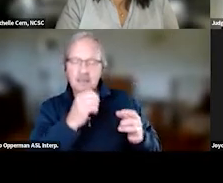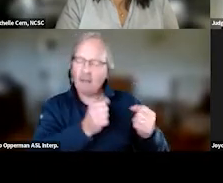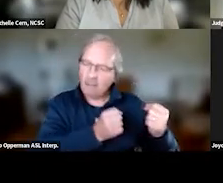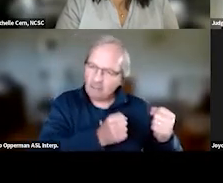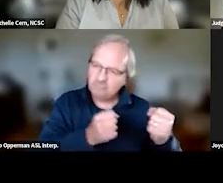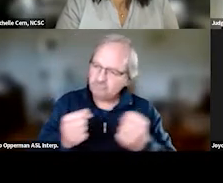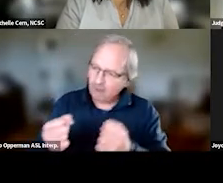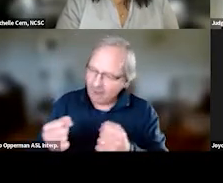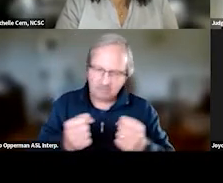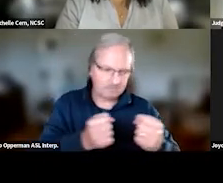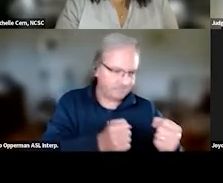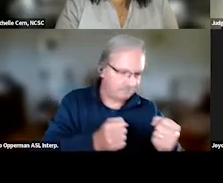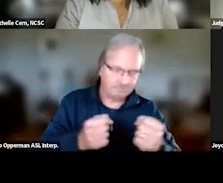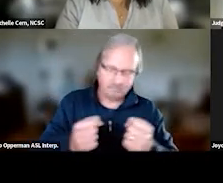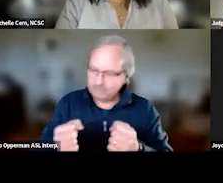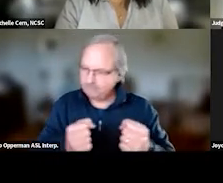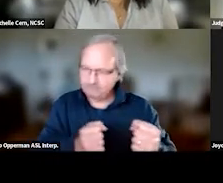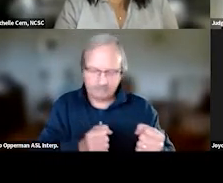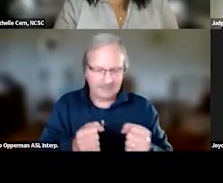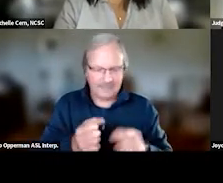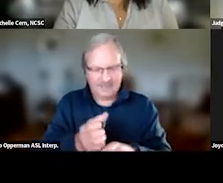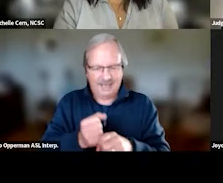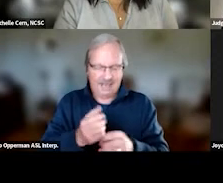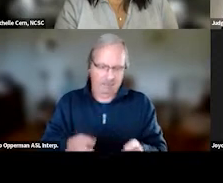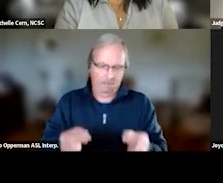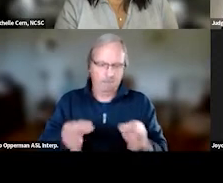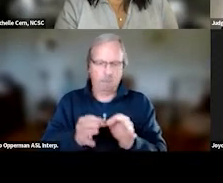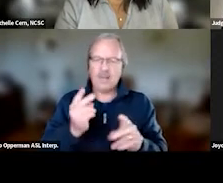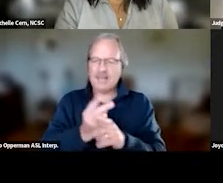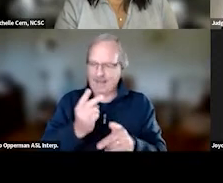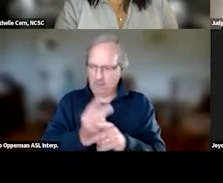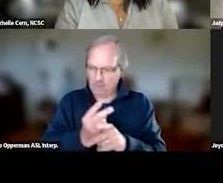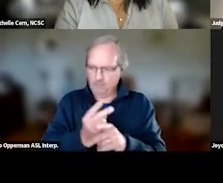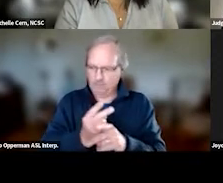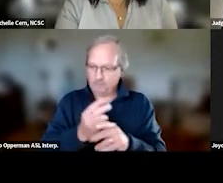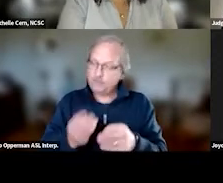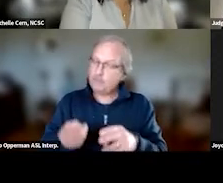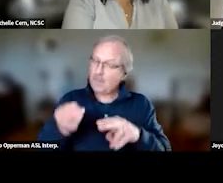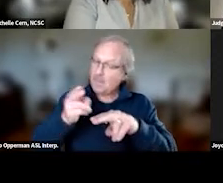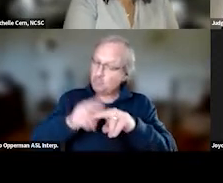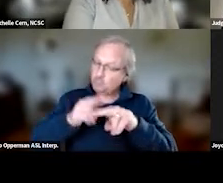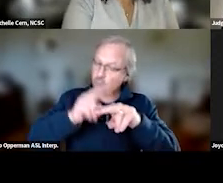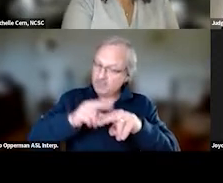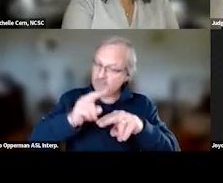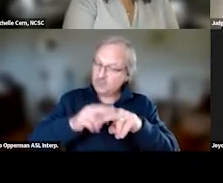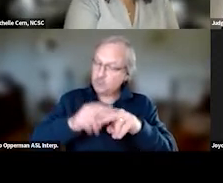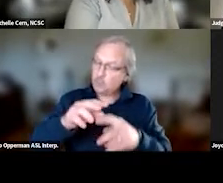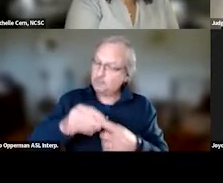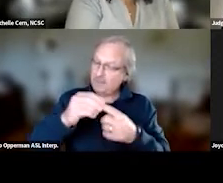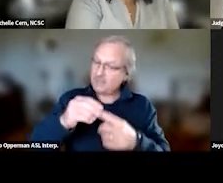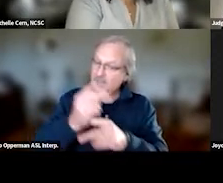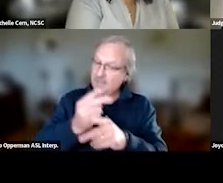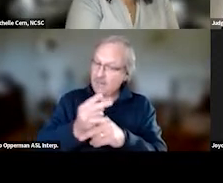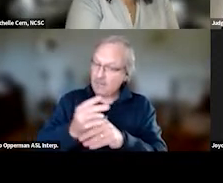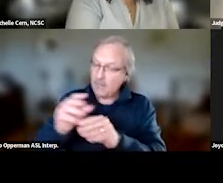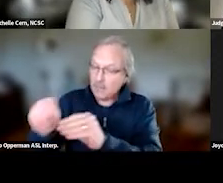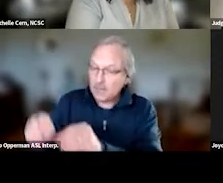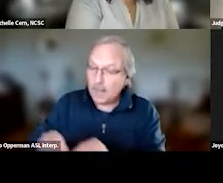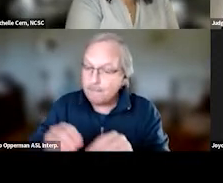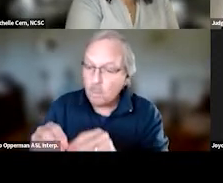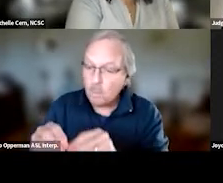critical care. ECHO exponentially increases access to specialty care by moving knowledge instead of moving